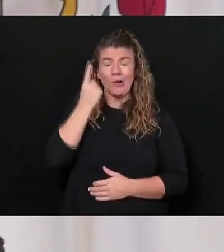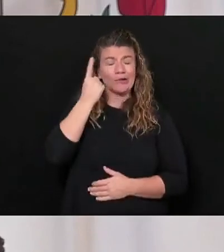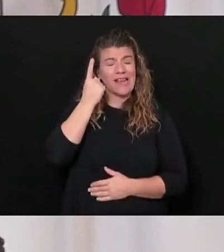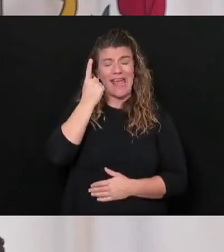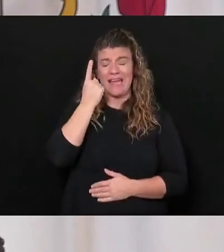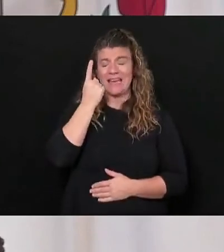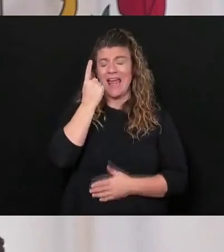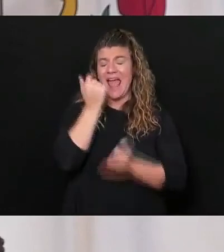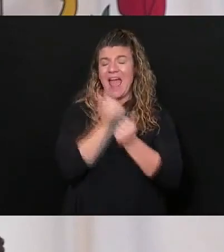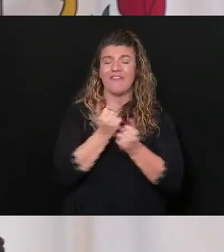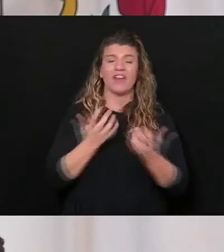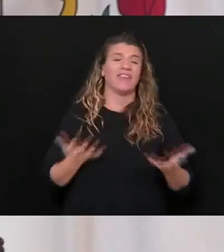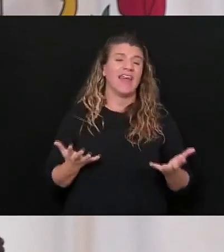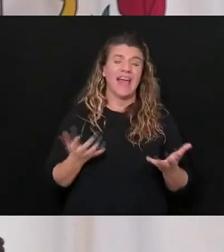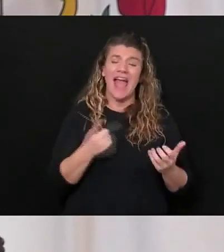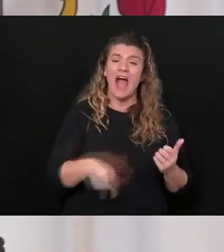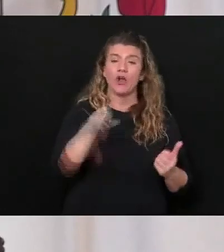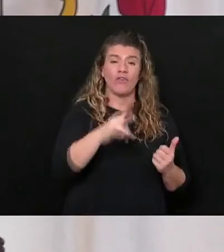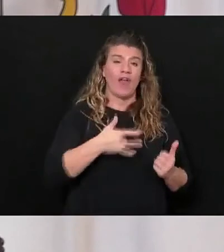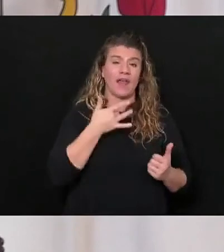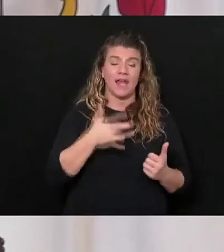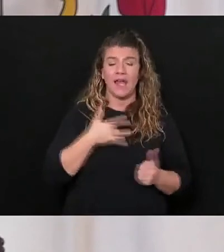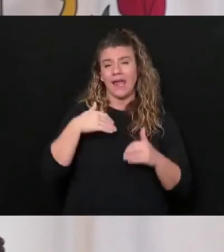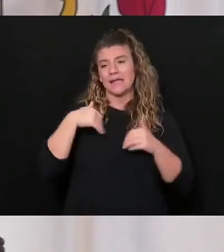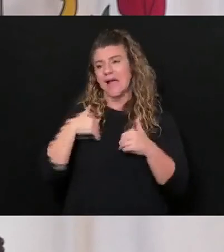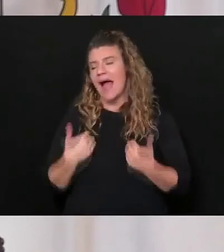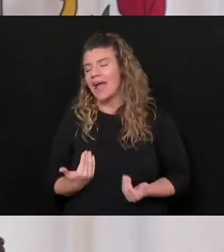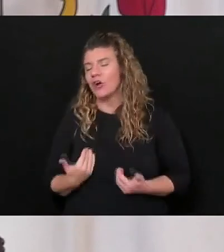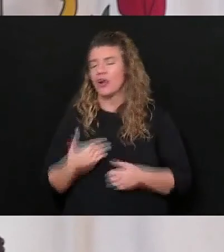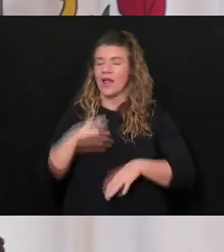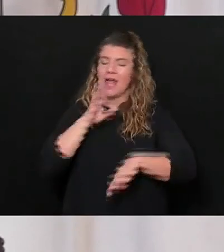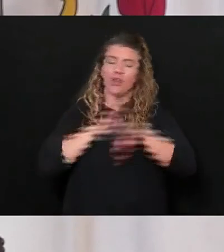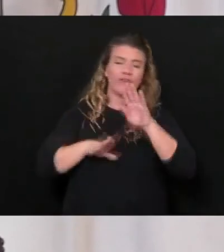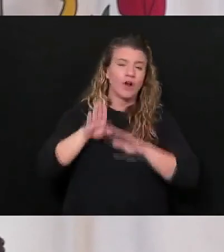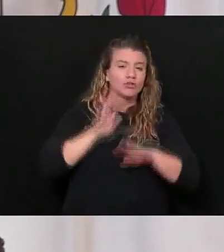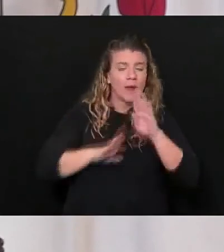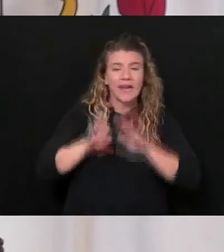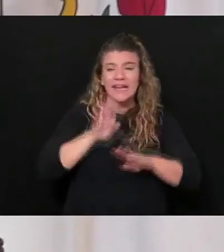in me how people are tired and they're frustrated